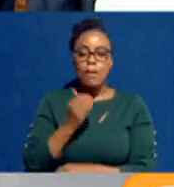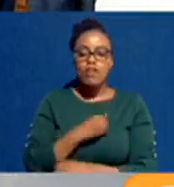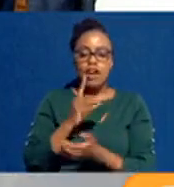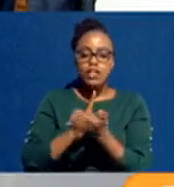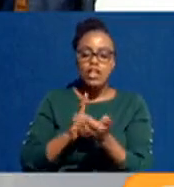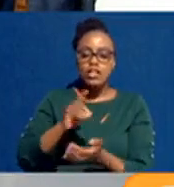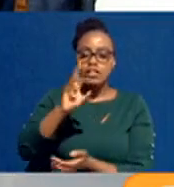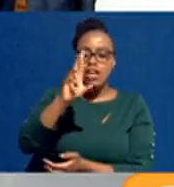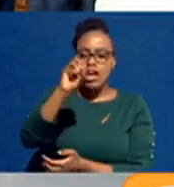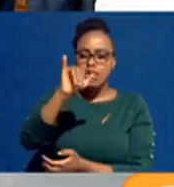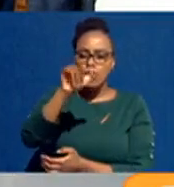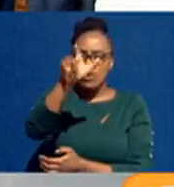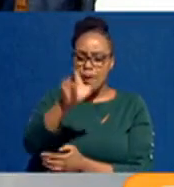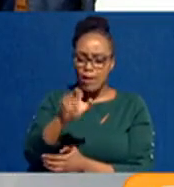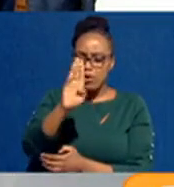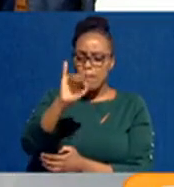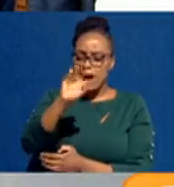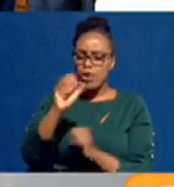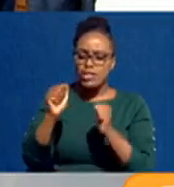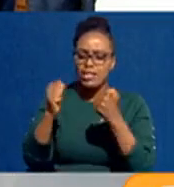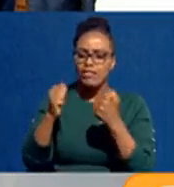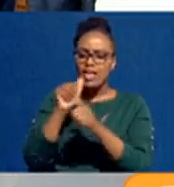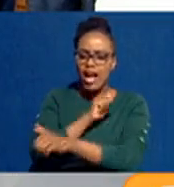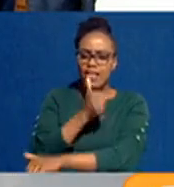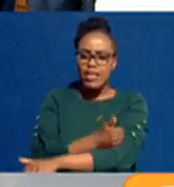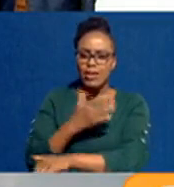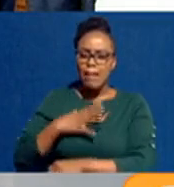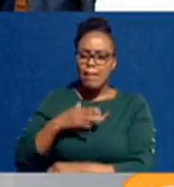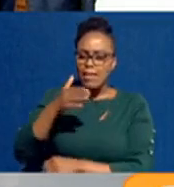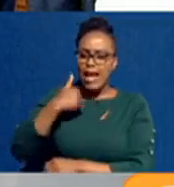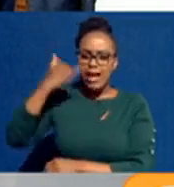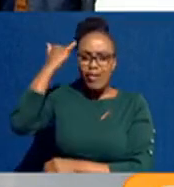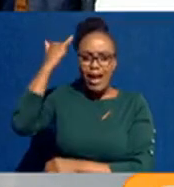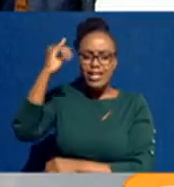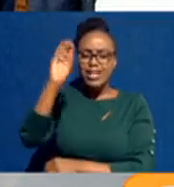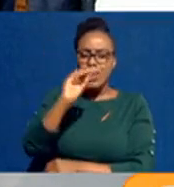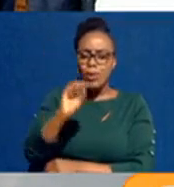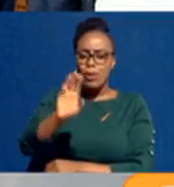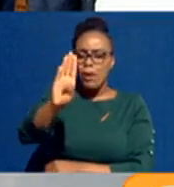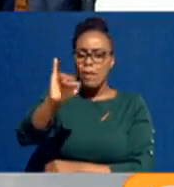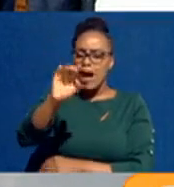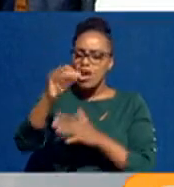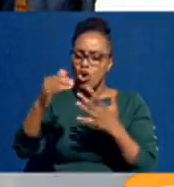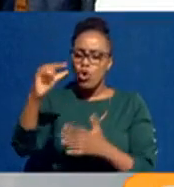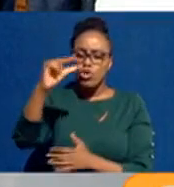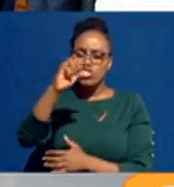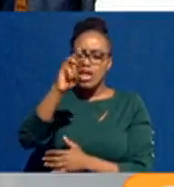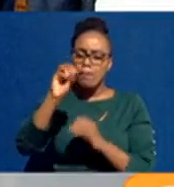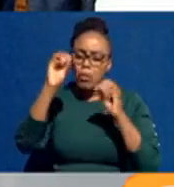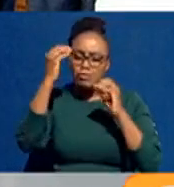Dr. Roy Mugiira, you're the biosafety authority. People here have no clue what bio or GMO is,